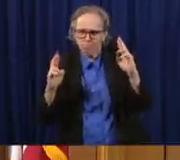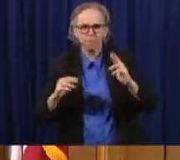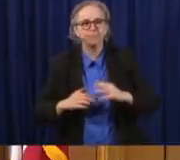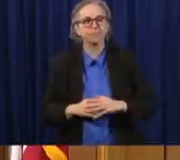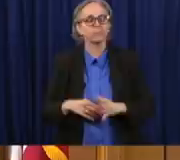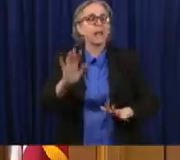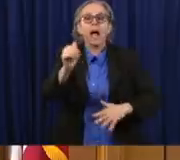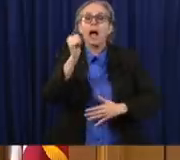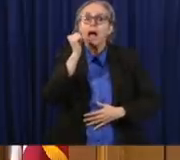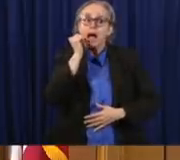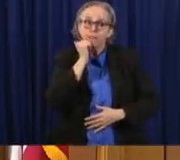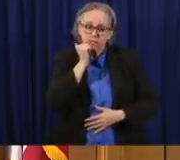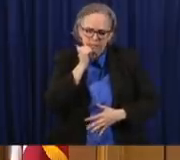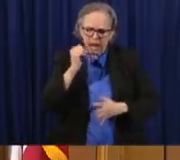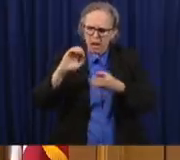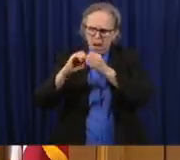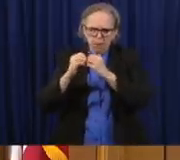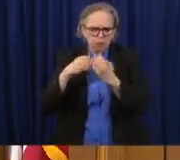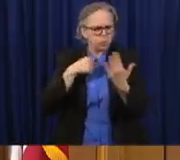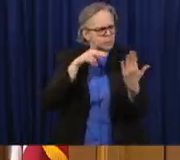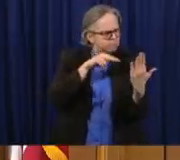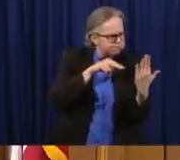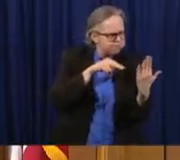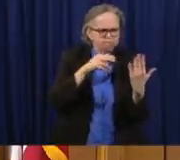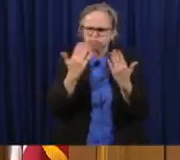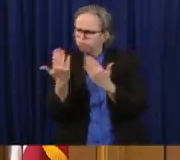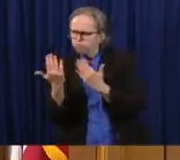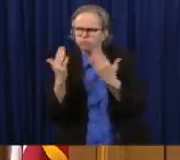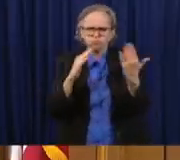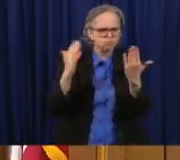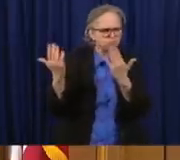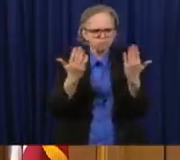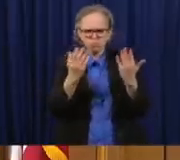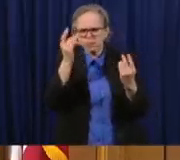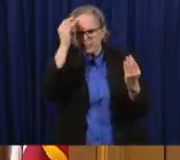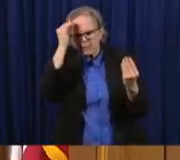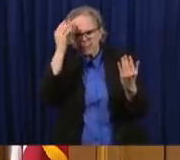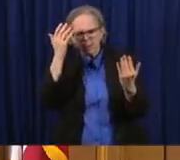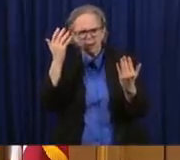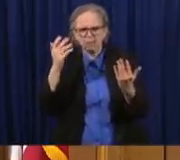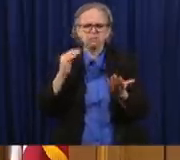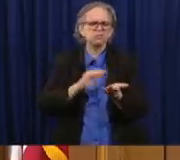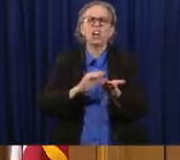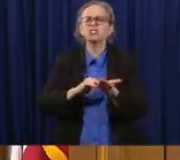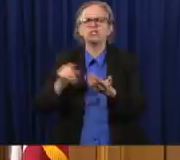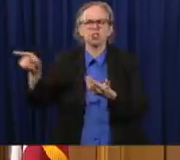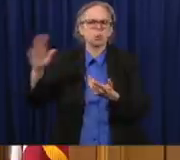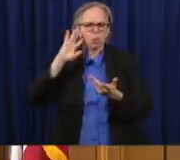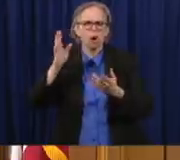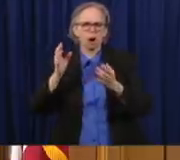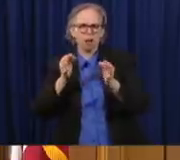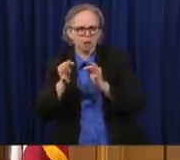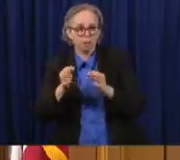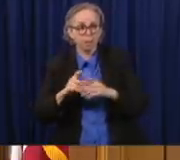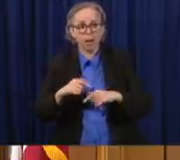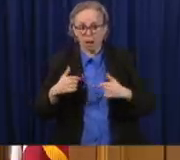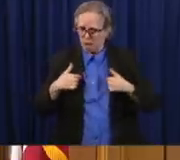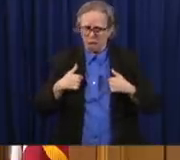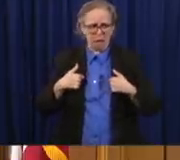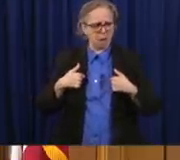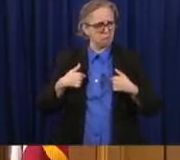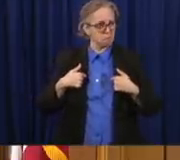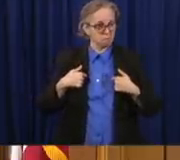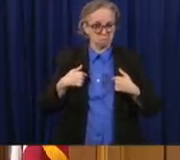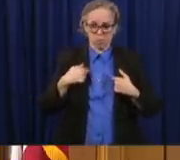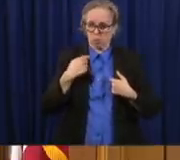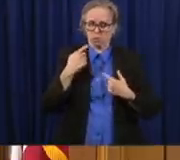Dr. Acton will share today's. But one of the things I always look at is the hospital admissions. And we